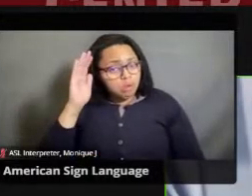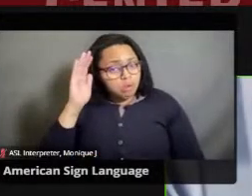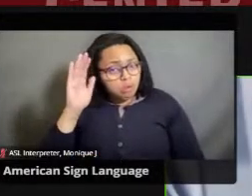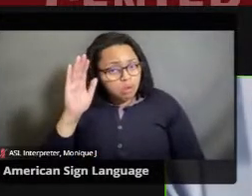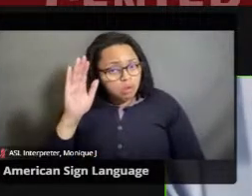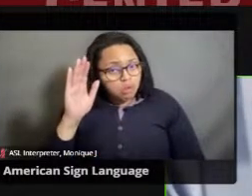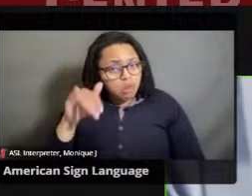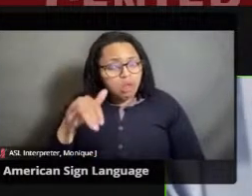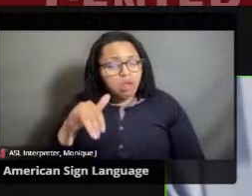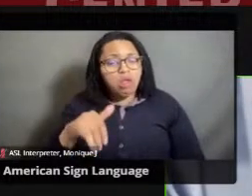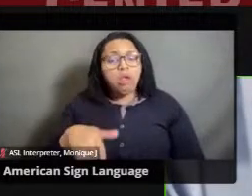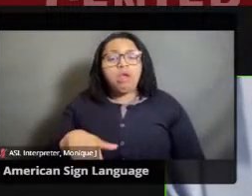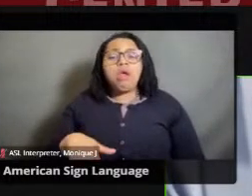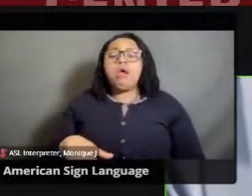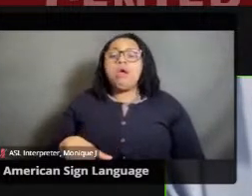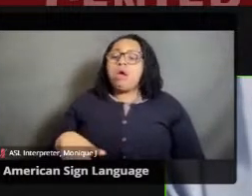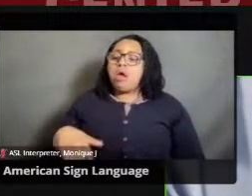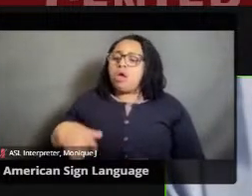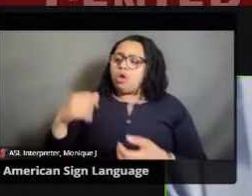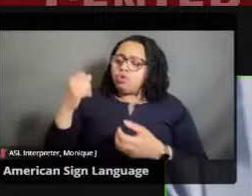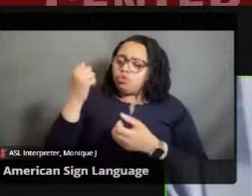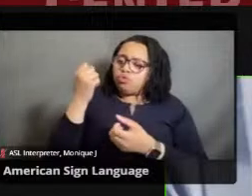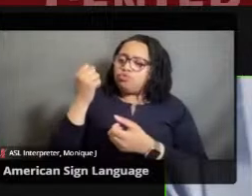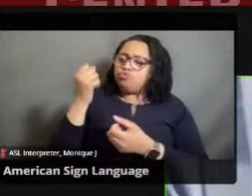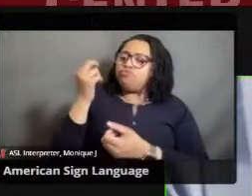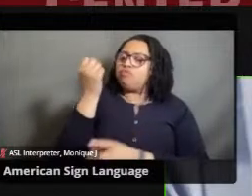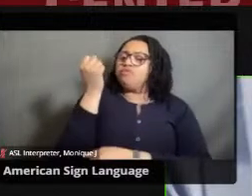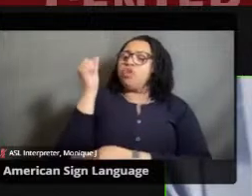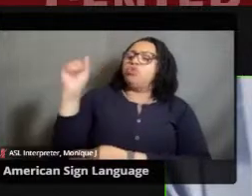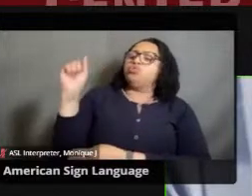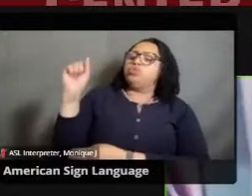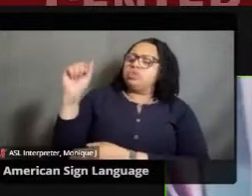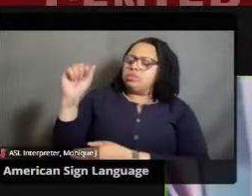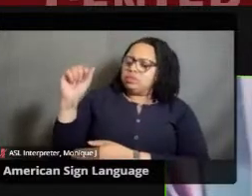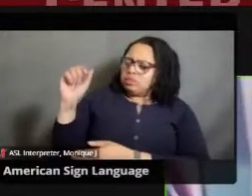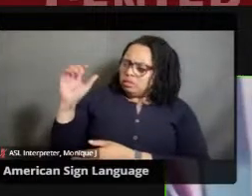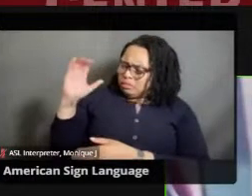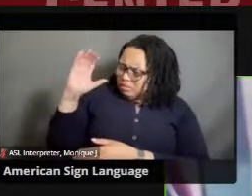About a revolution sounds like a whisper.